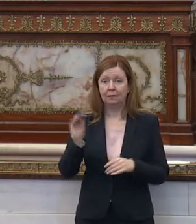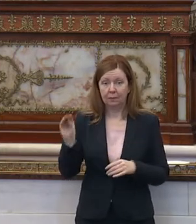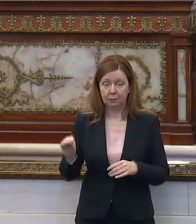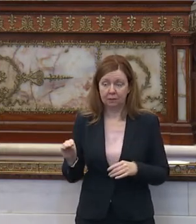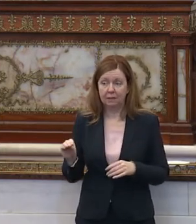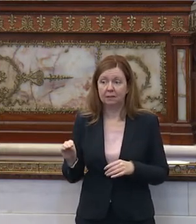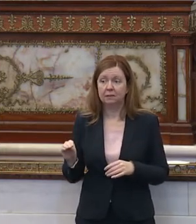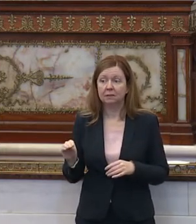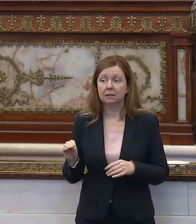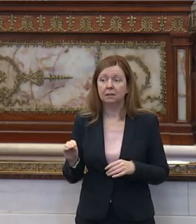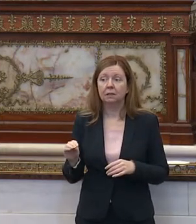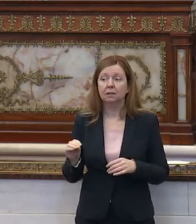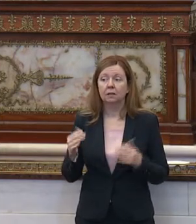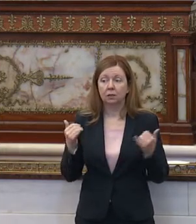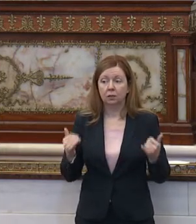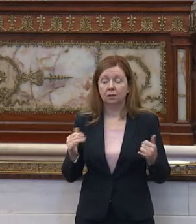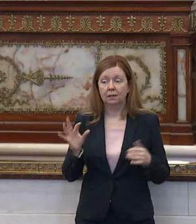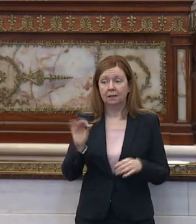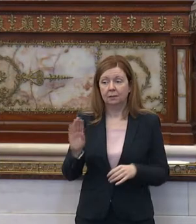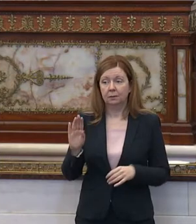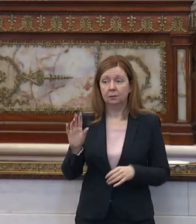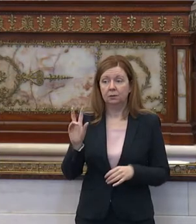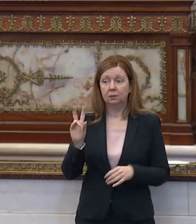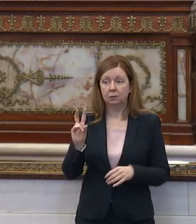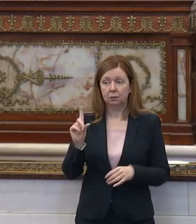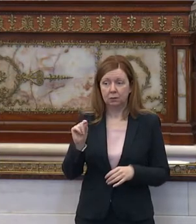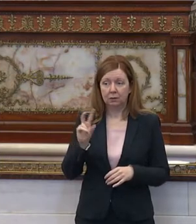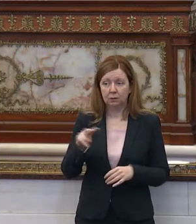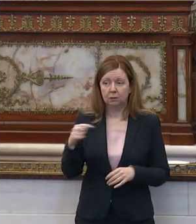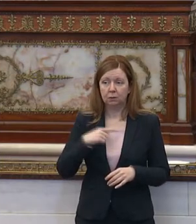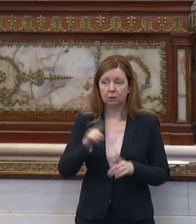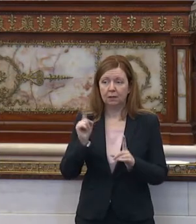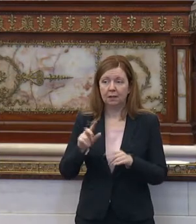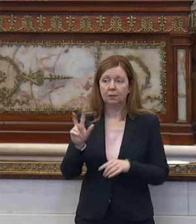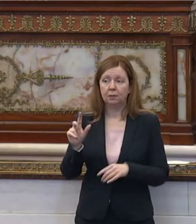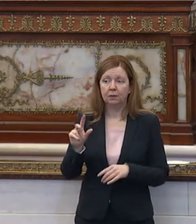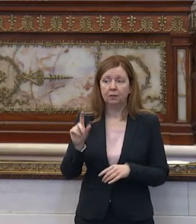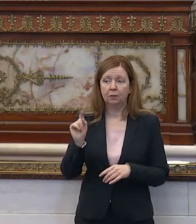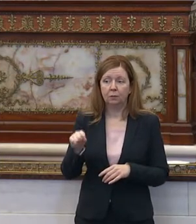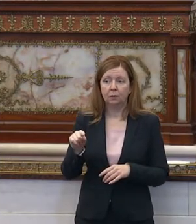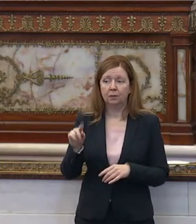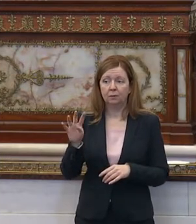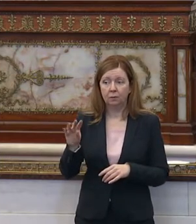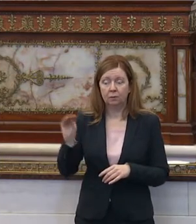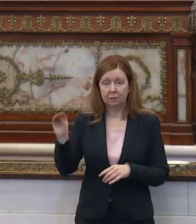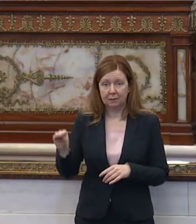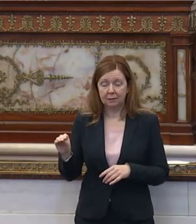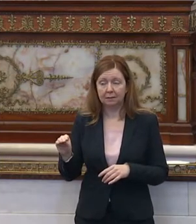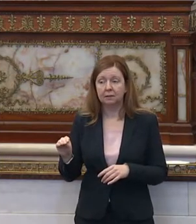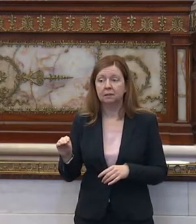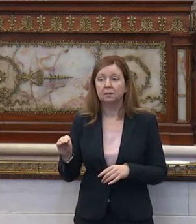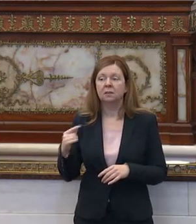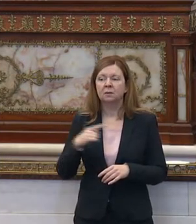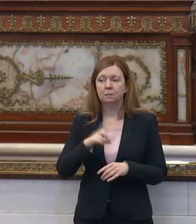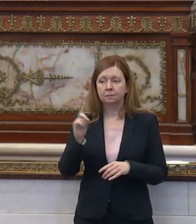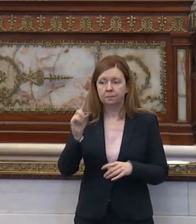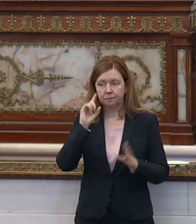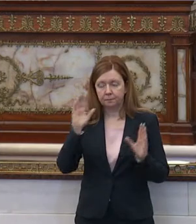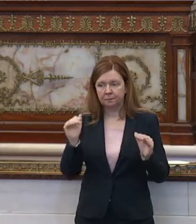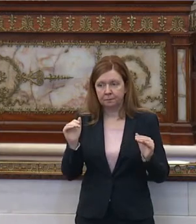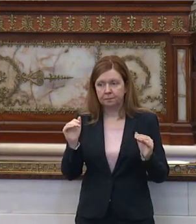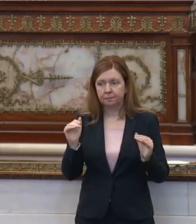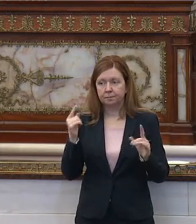25%. Currently, as of February 2022, we are at 23.44%. We do expect